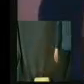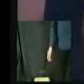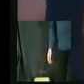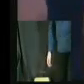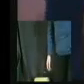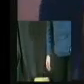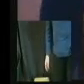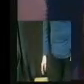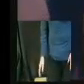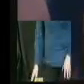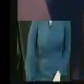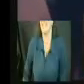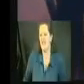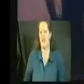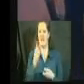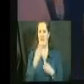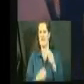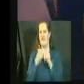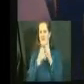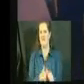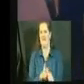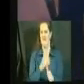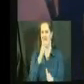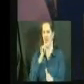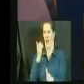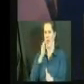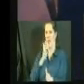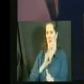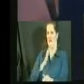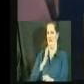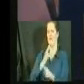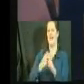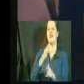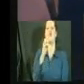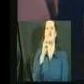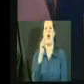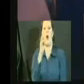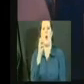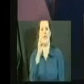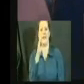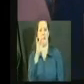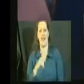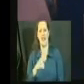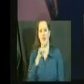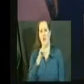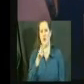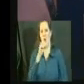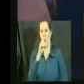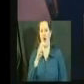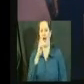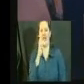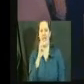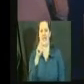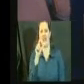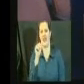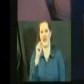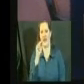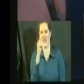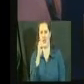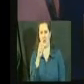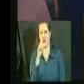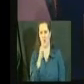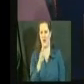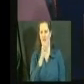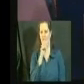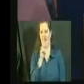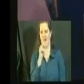Say that. My name is Brenda Owensby, and I still live at 12201 East Doncaster Drive, Knoxville,